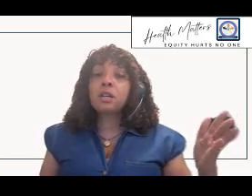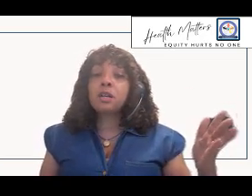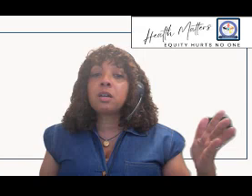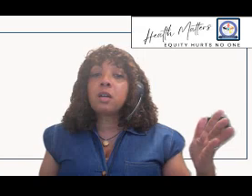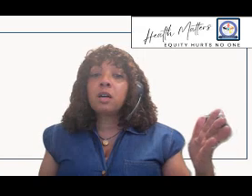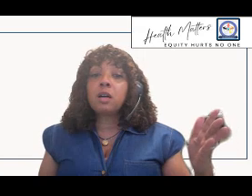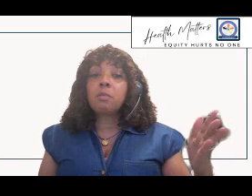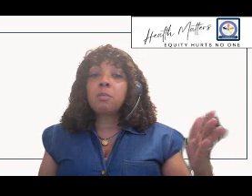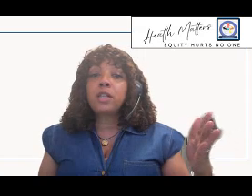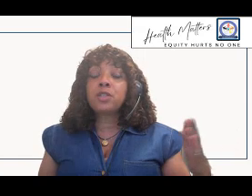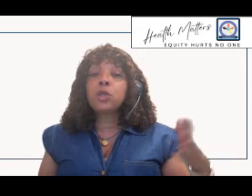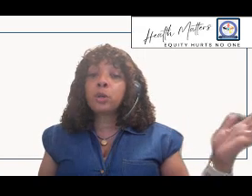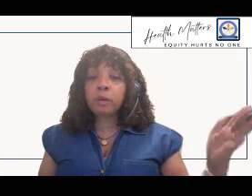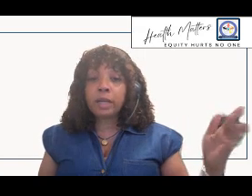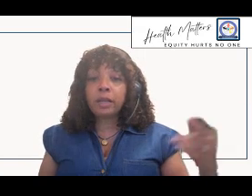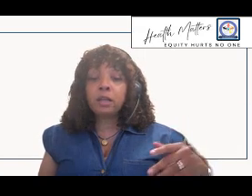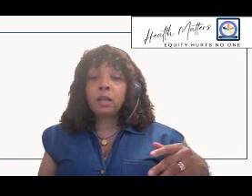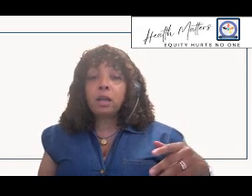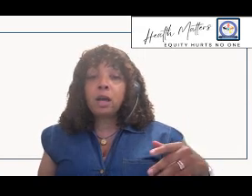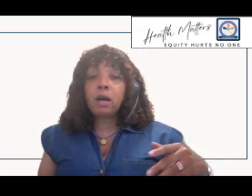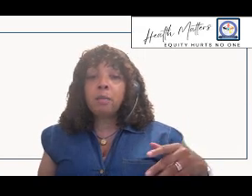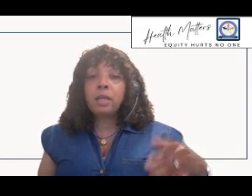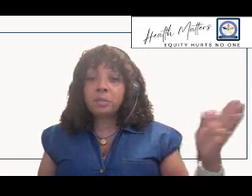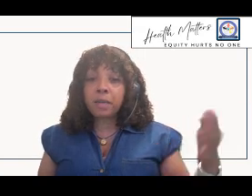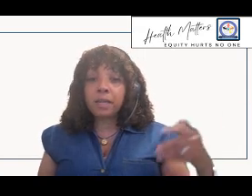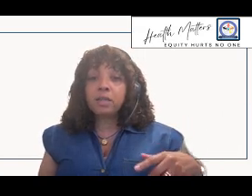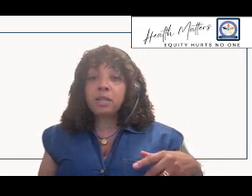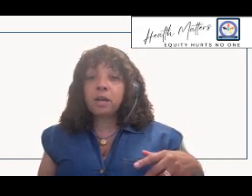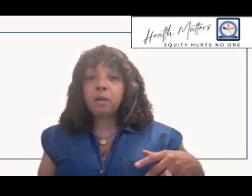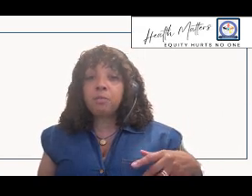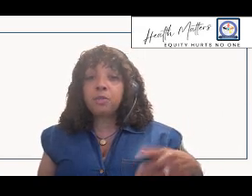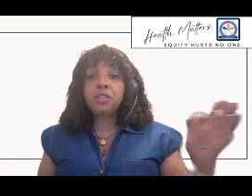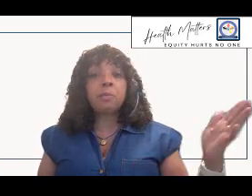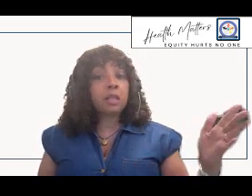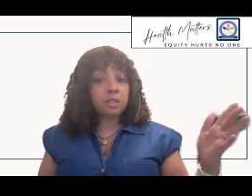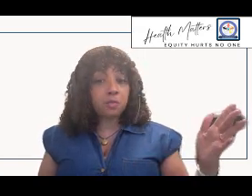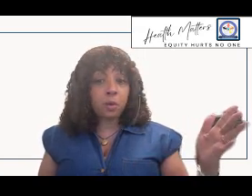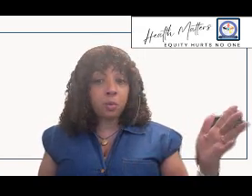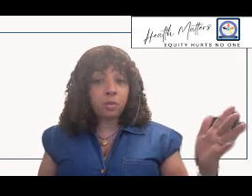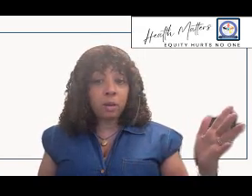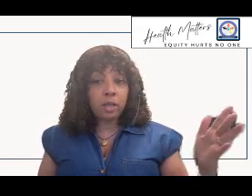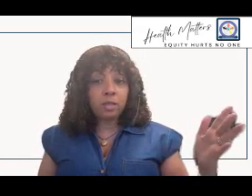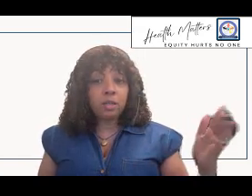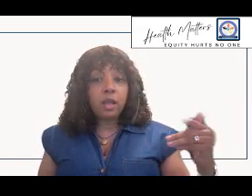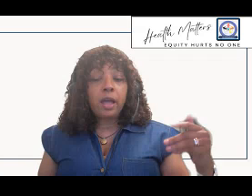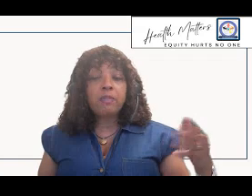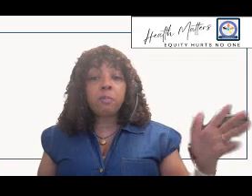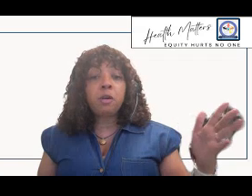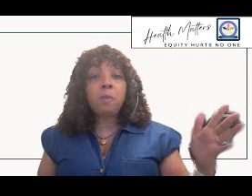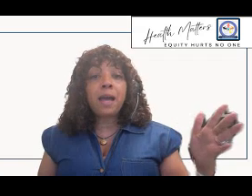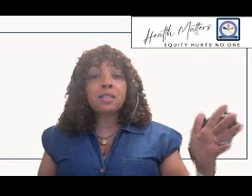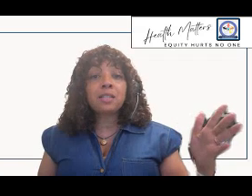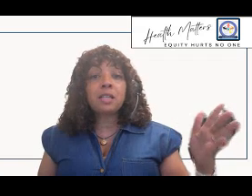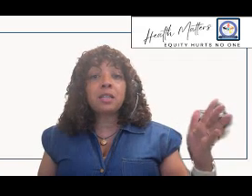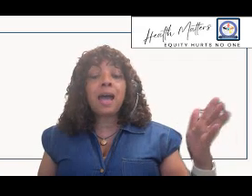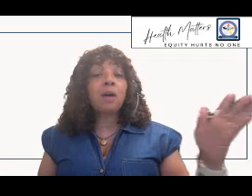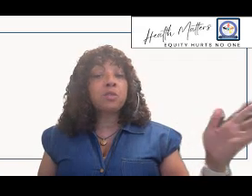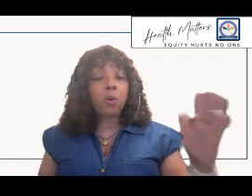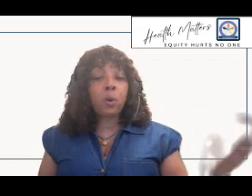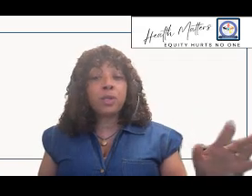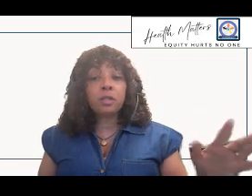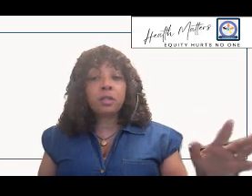reaches its third reading and debated, there's typically this vote, right? And if the bill passes